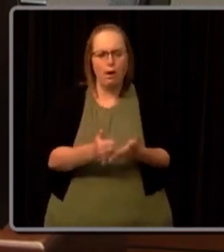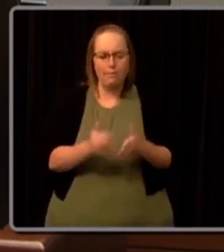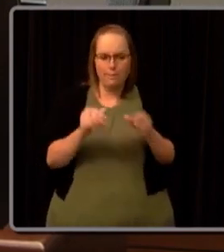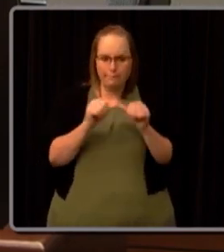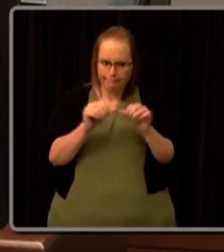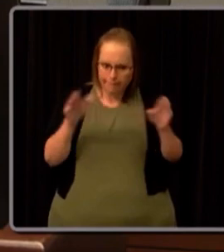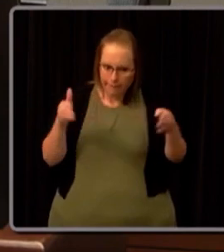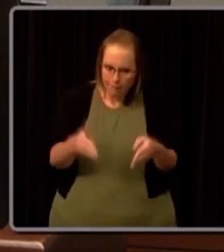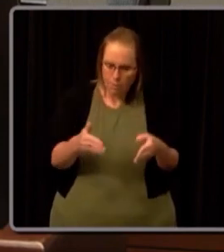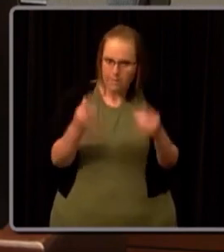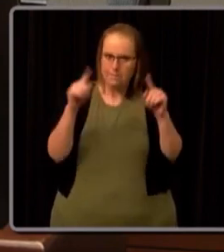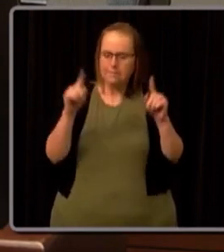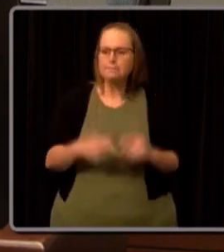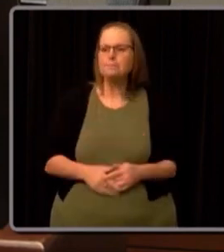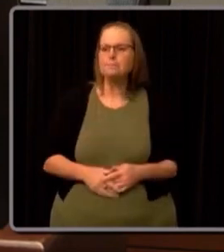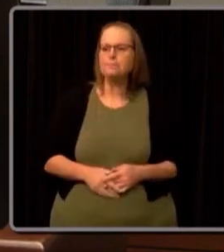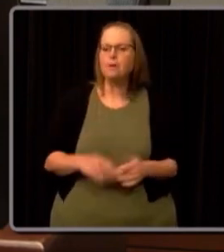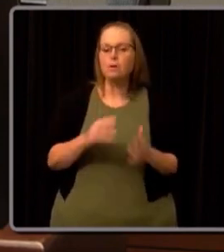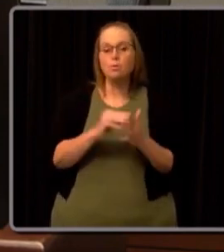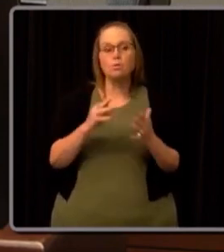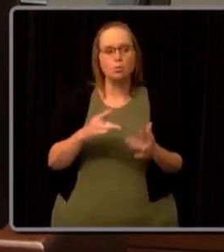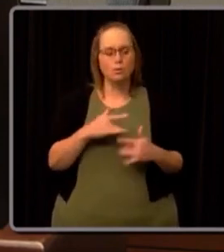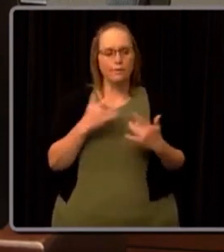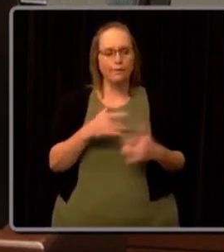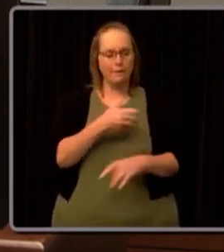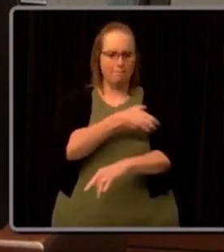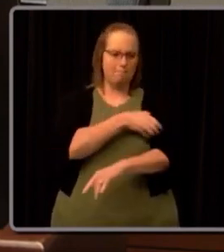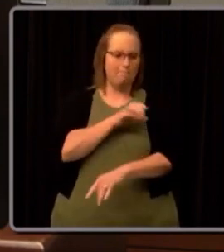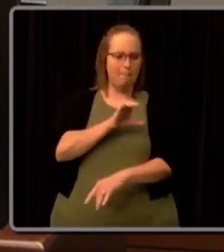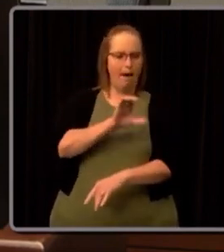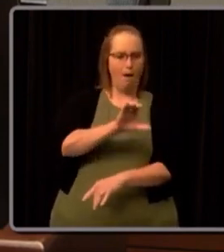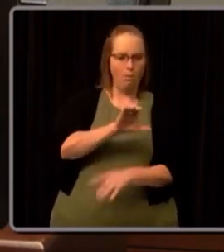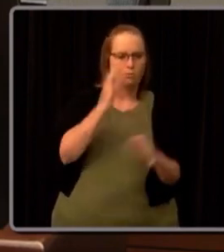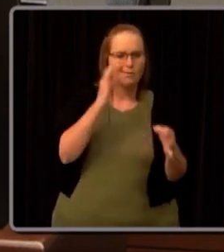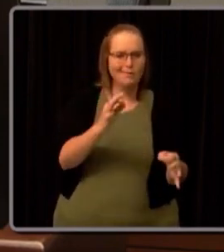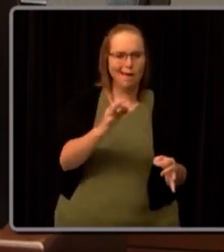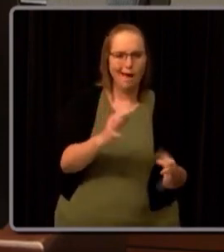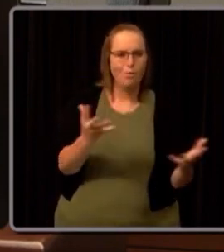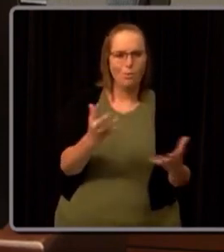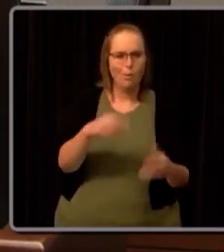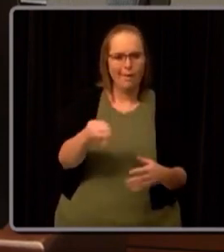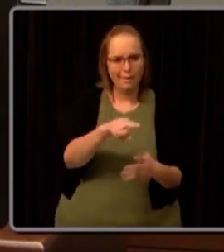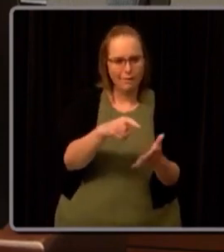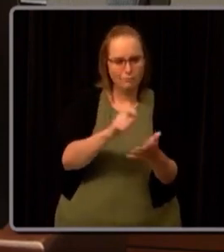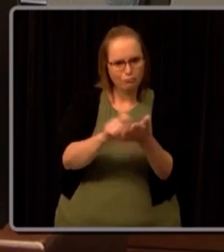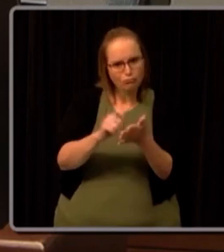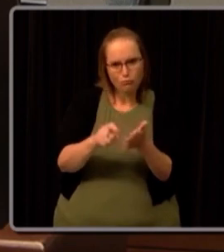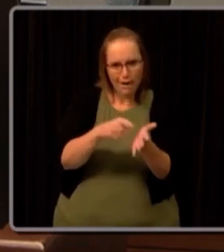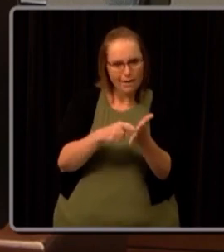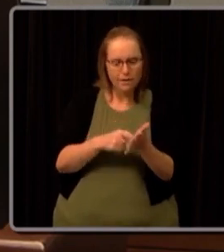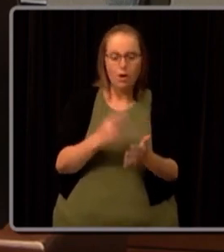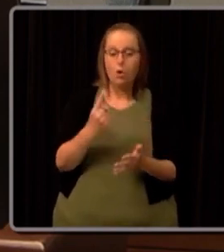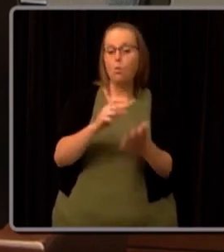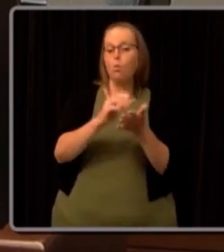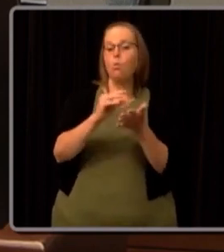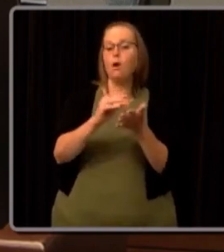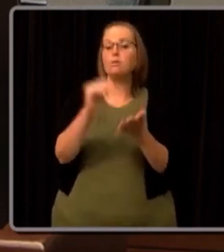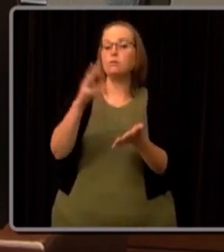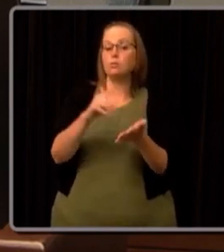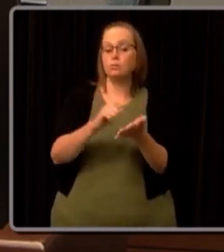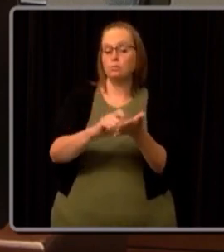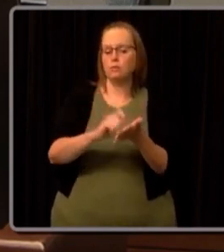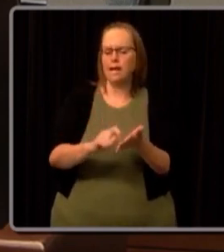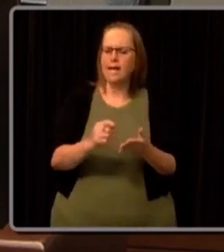successful. Students also are feeling empowered to make decisions about what their writing needs. One of my students wrote to me, it gives more power